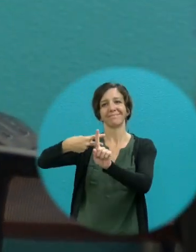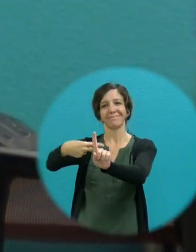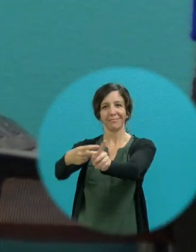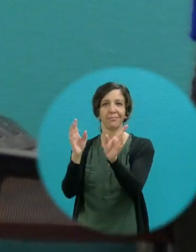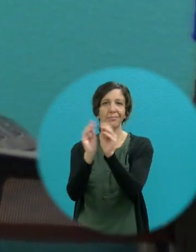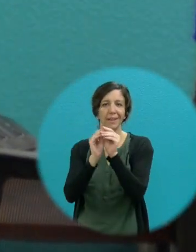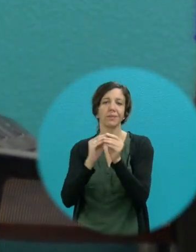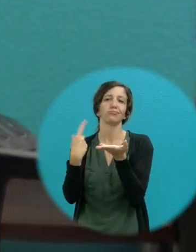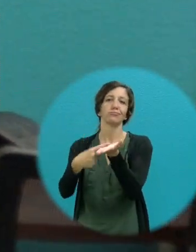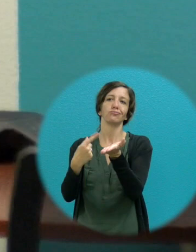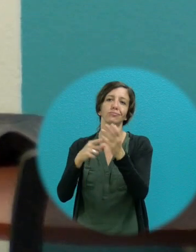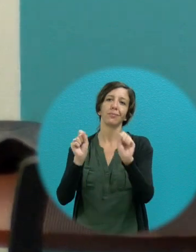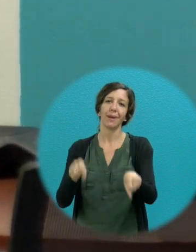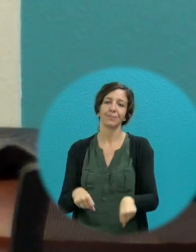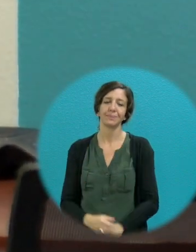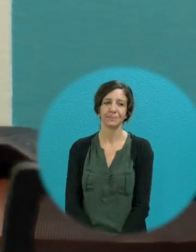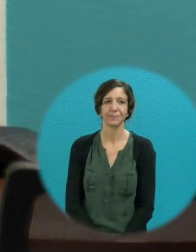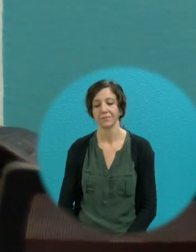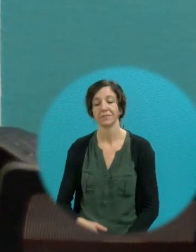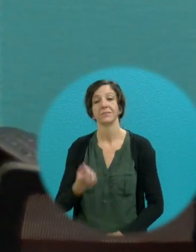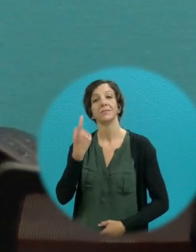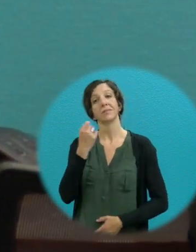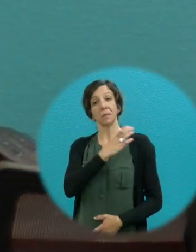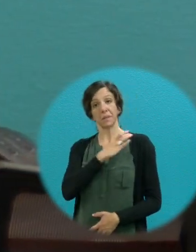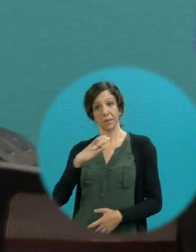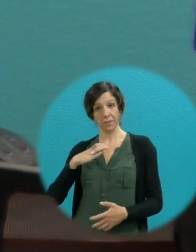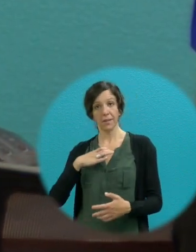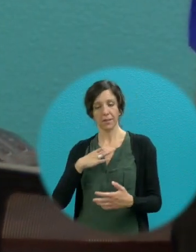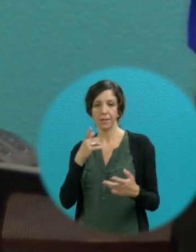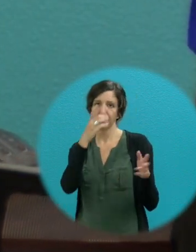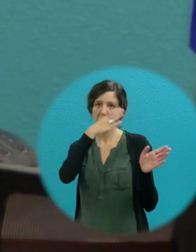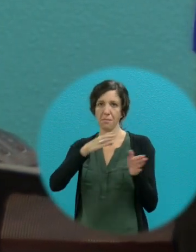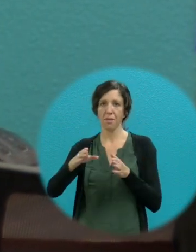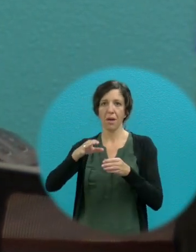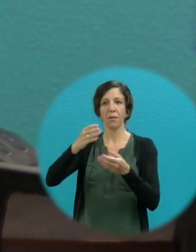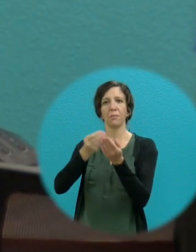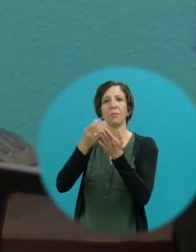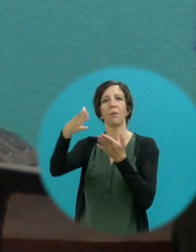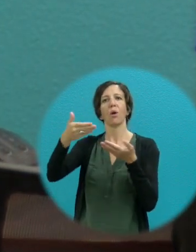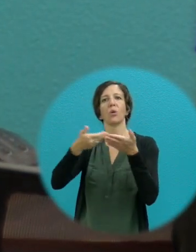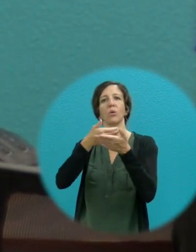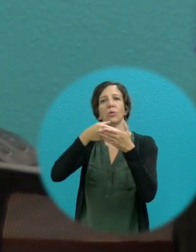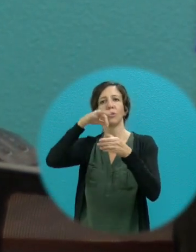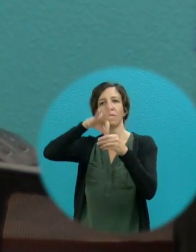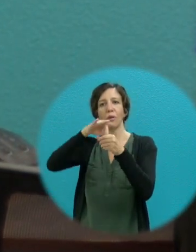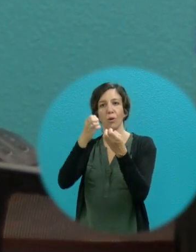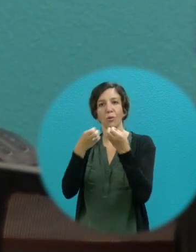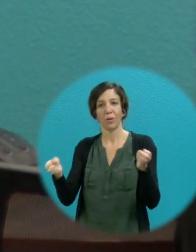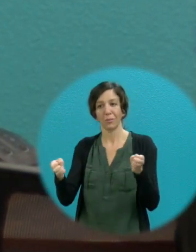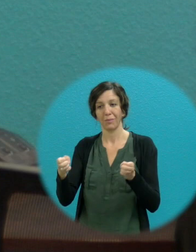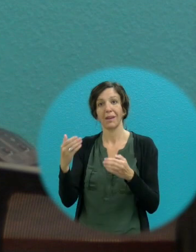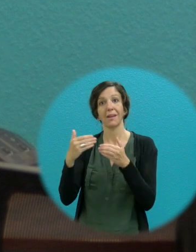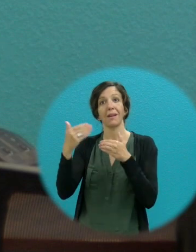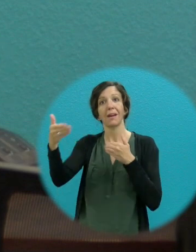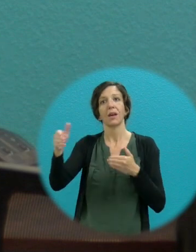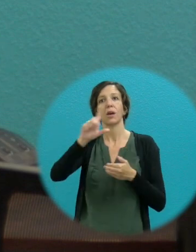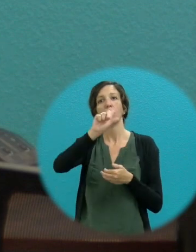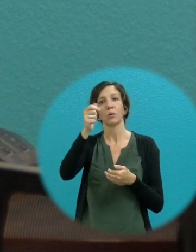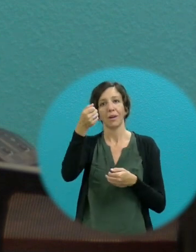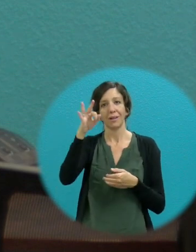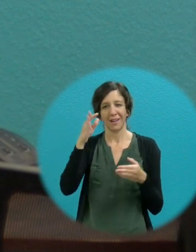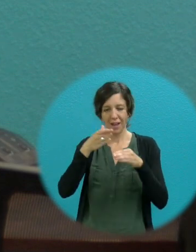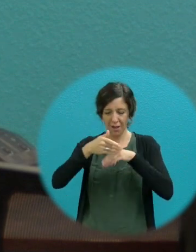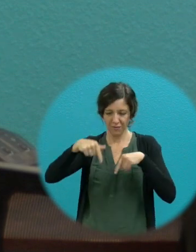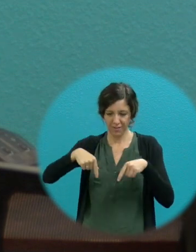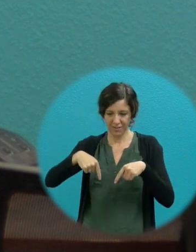With the committee, we are planning to purchase new voting equipment in 2019 after